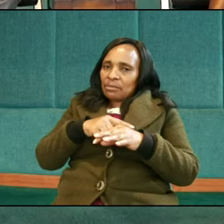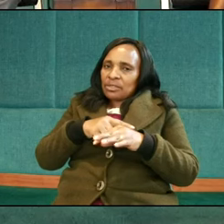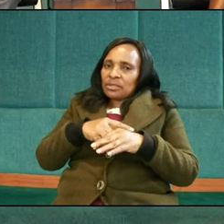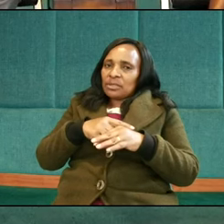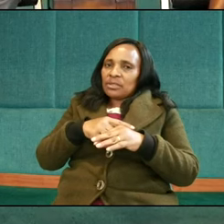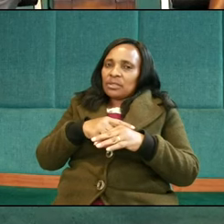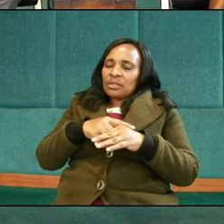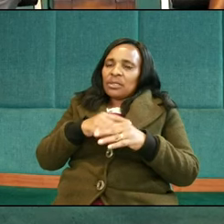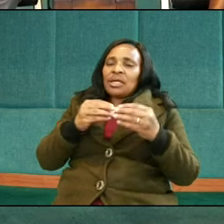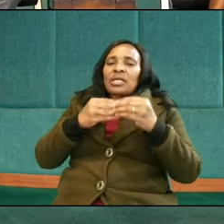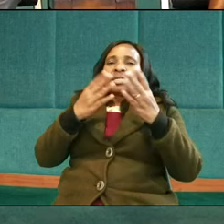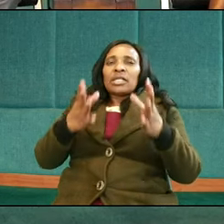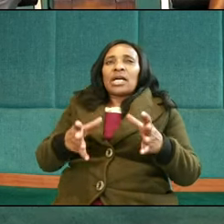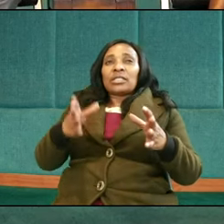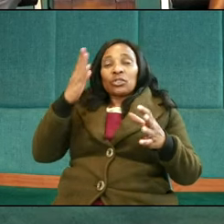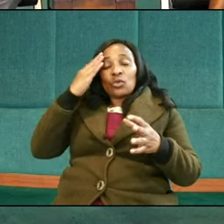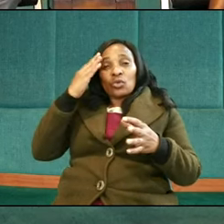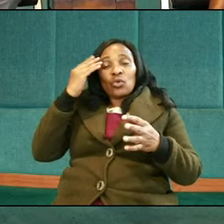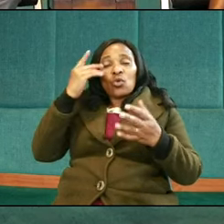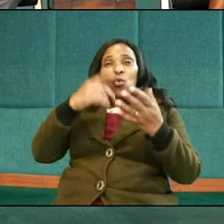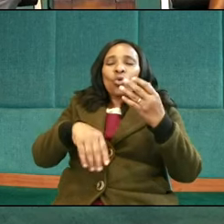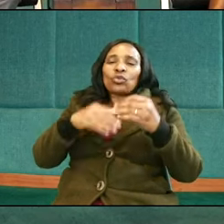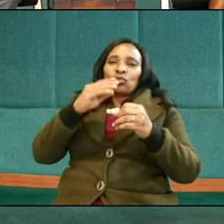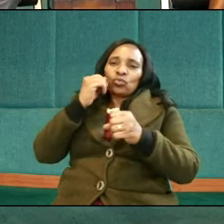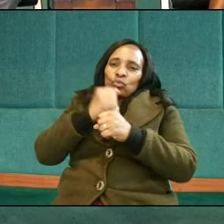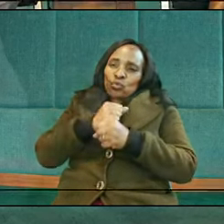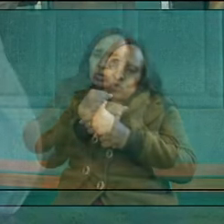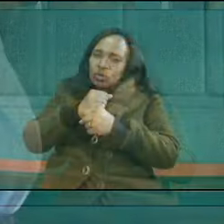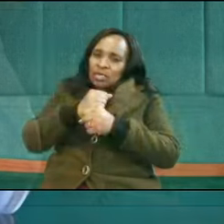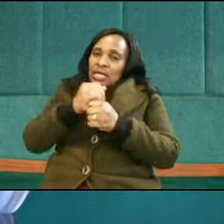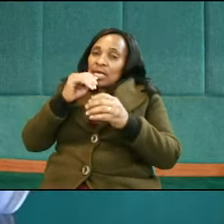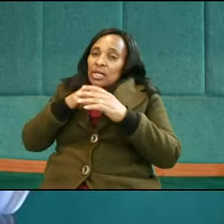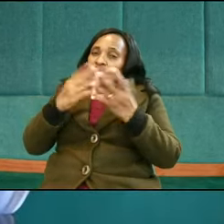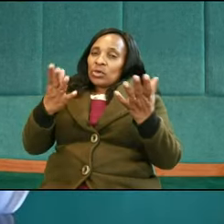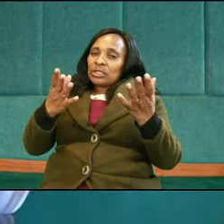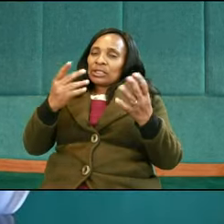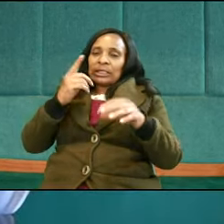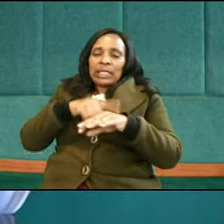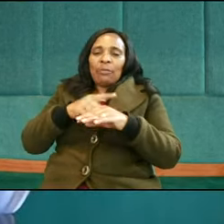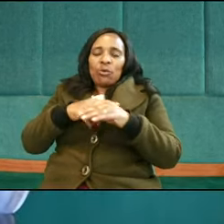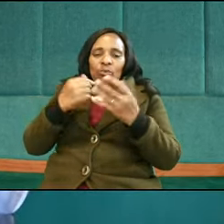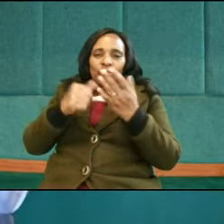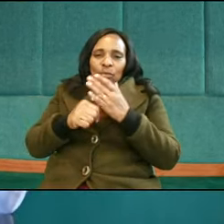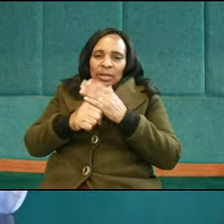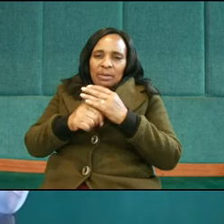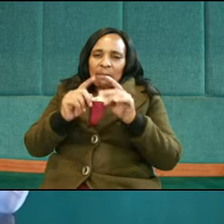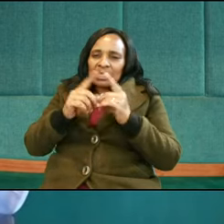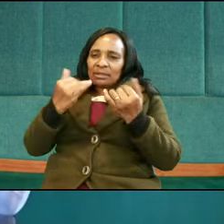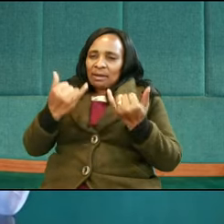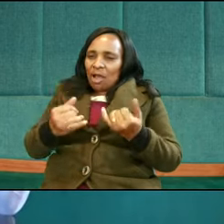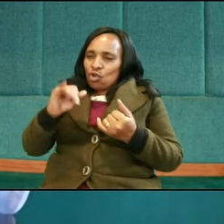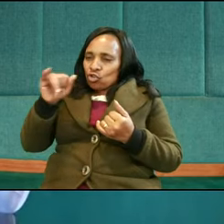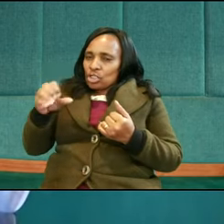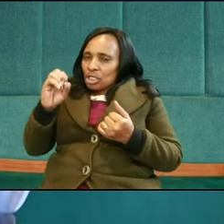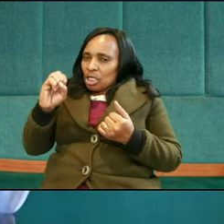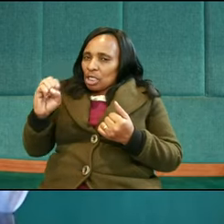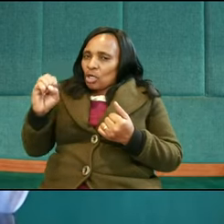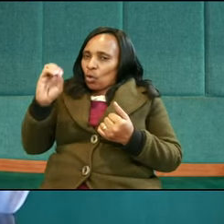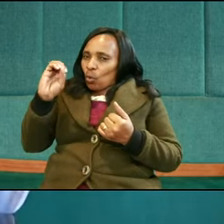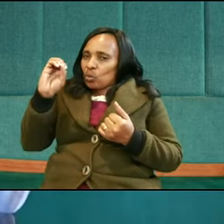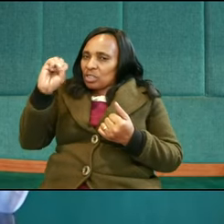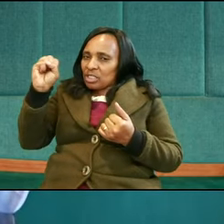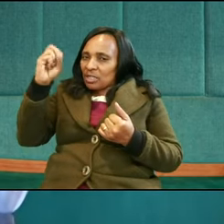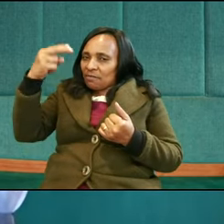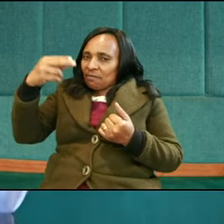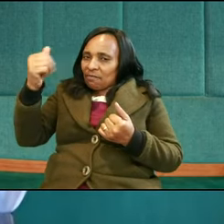most times leaders are known to know what to do in times of crisis. But what did Jehoshaphat do? He